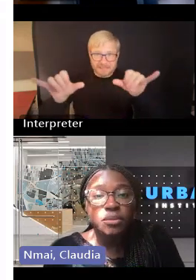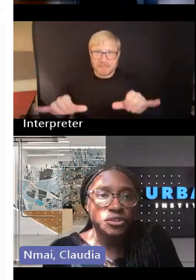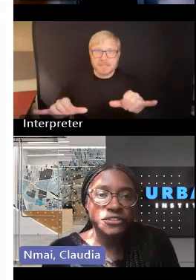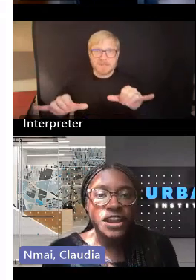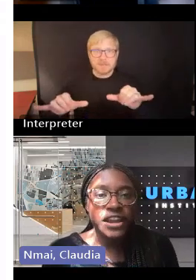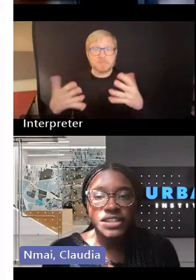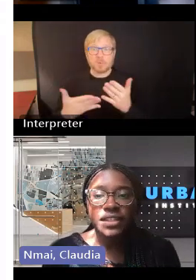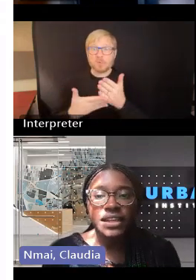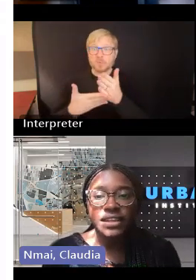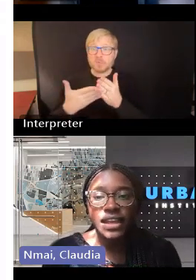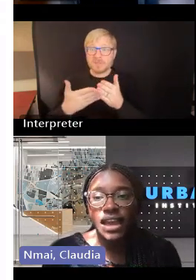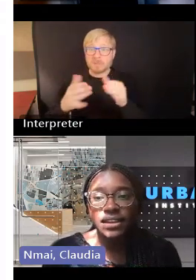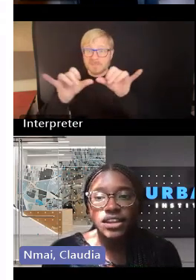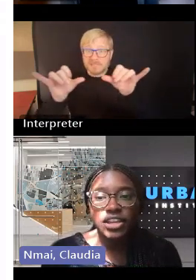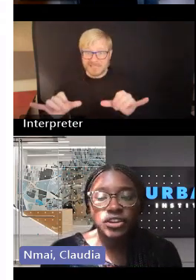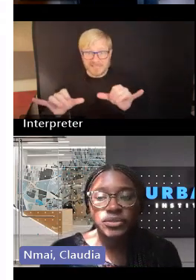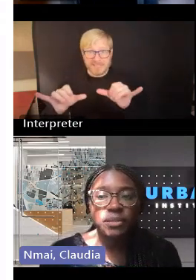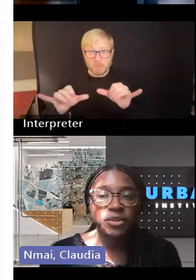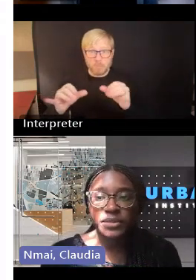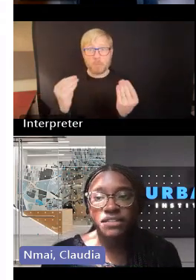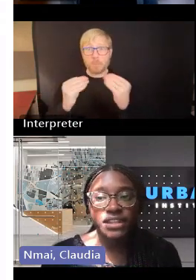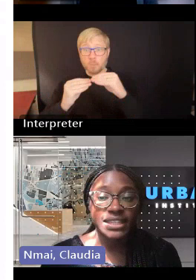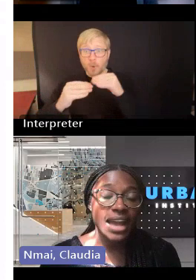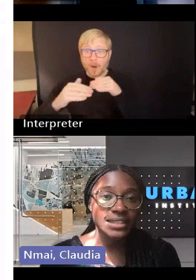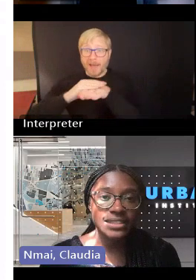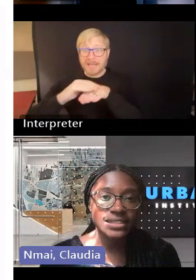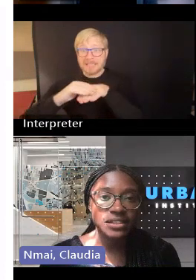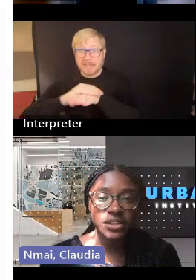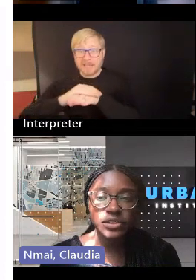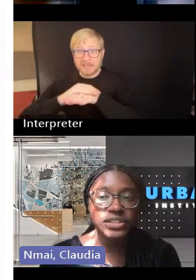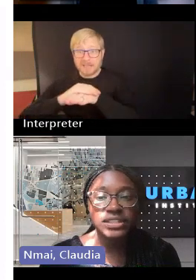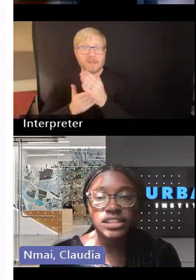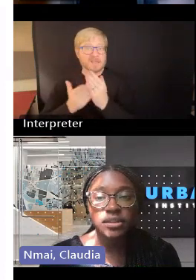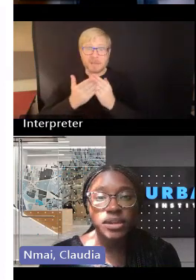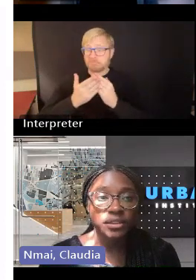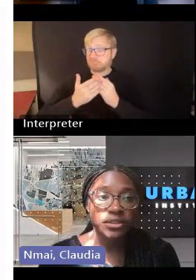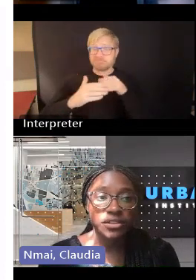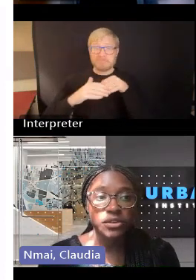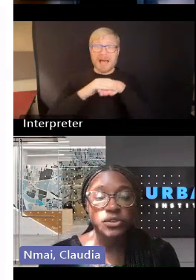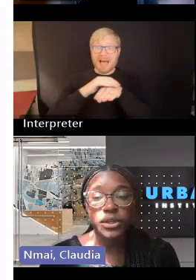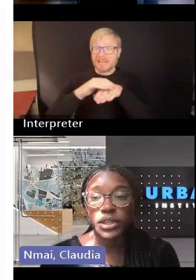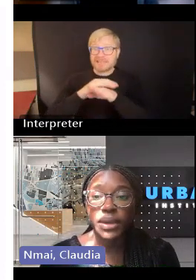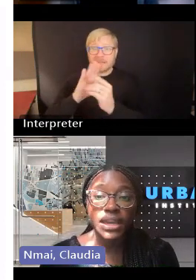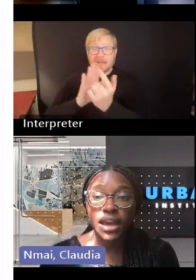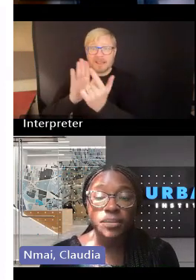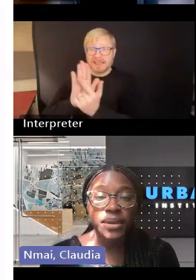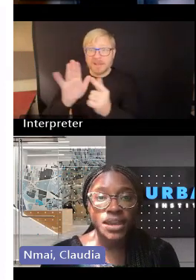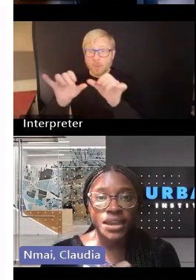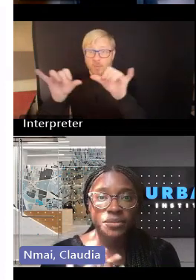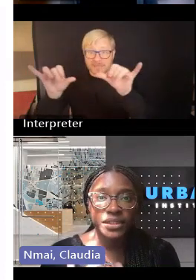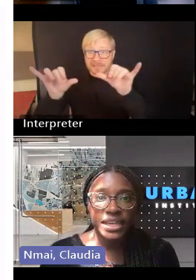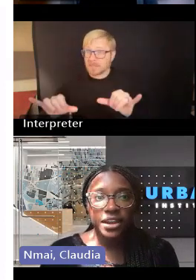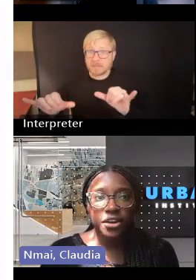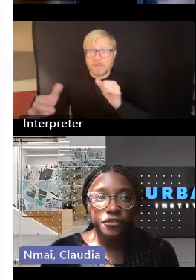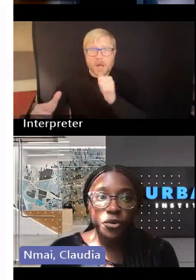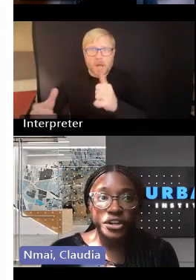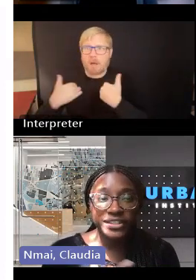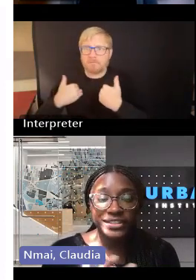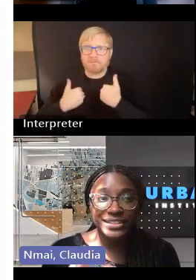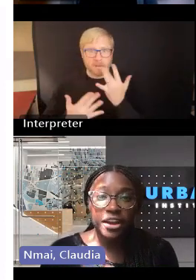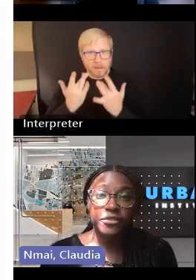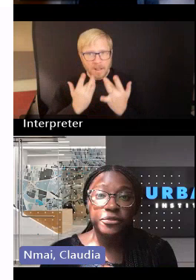others. Most survivors highlighted that, some groups have less access to the legal system, including those who are low income and really